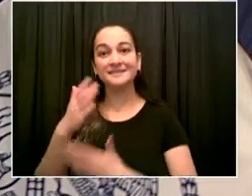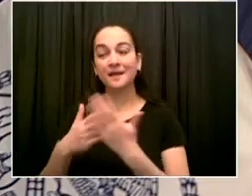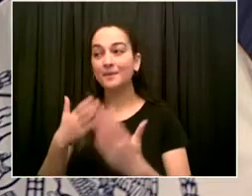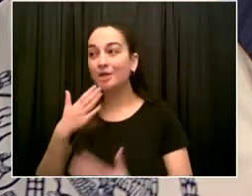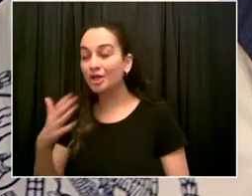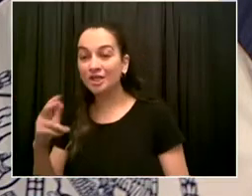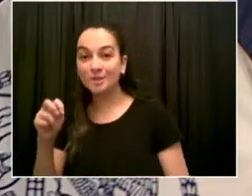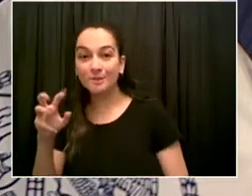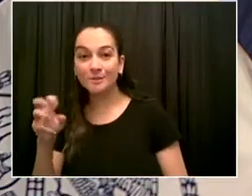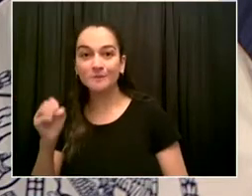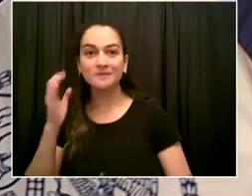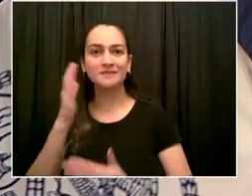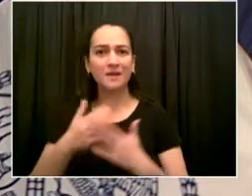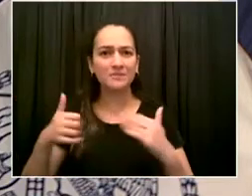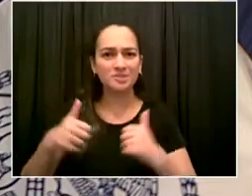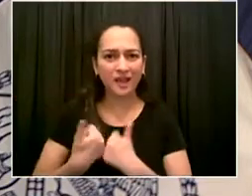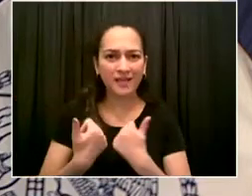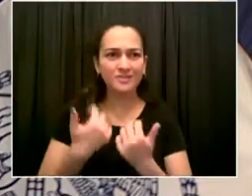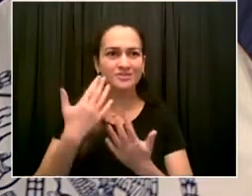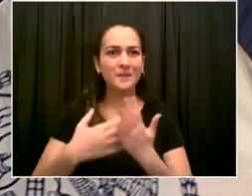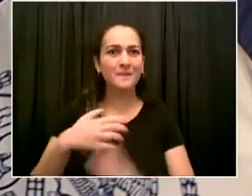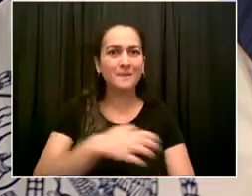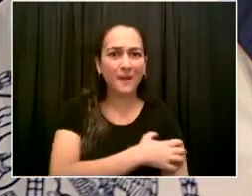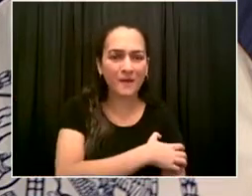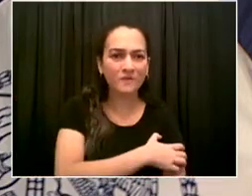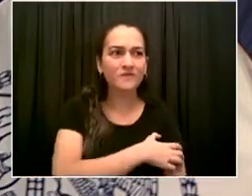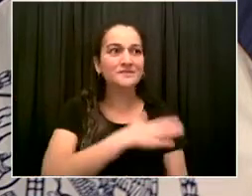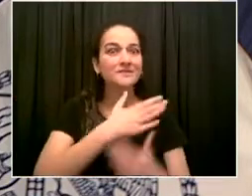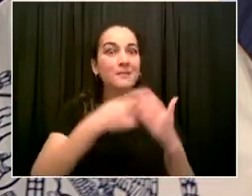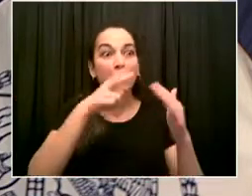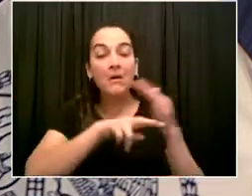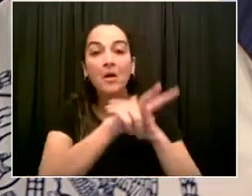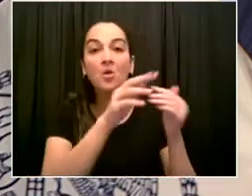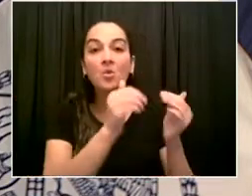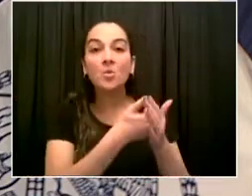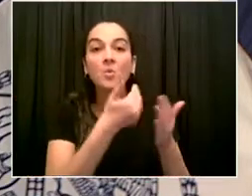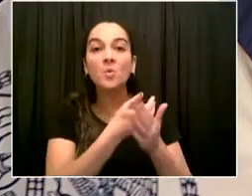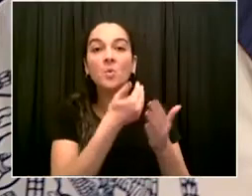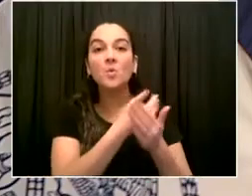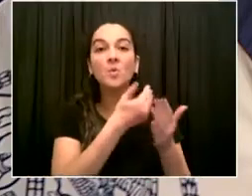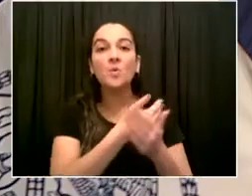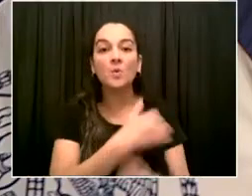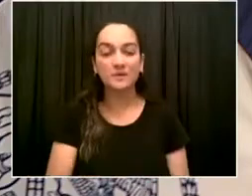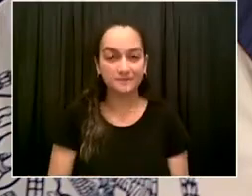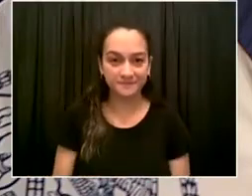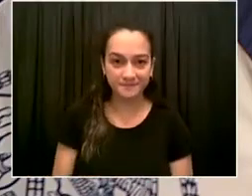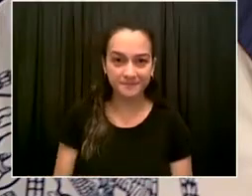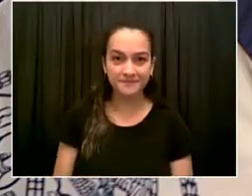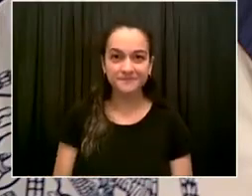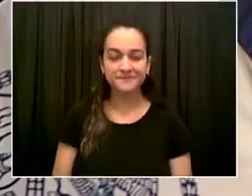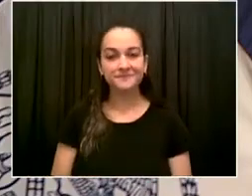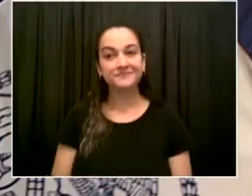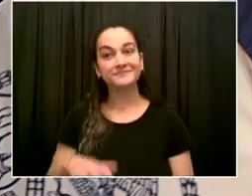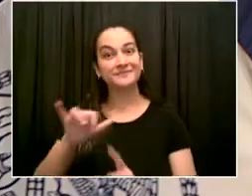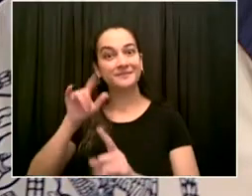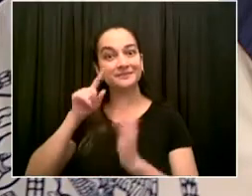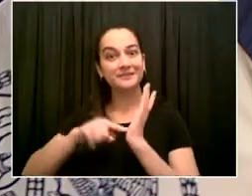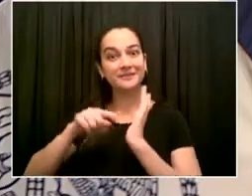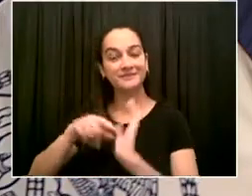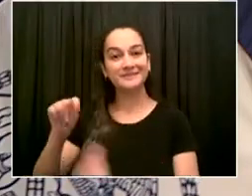commitment of the actors, the crew, everyone, to keep producing these amazing works of art for the people of this city and this whole